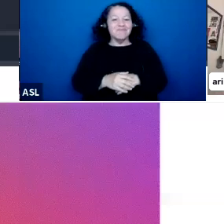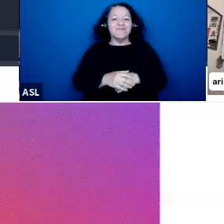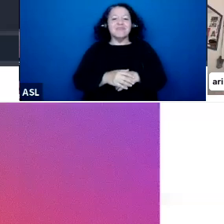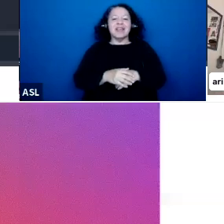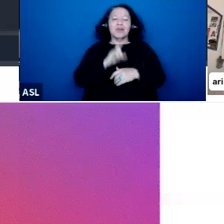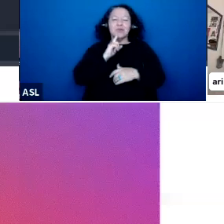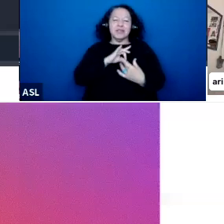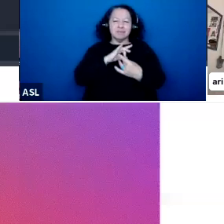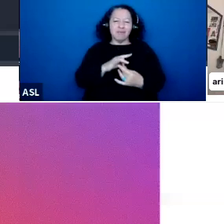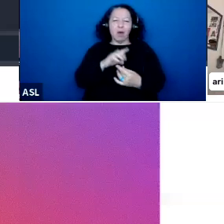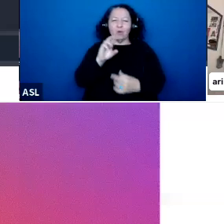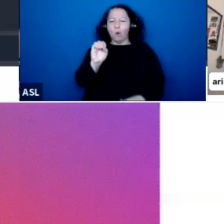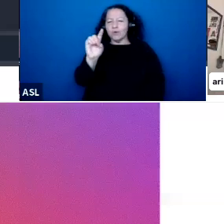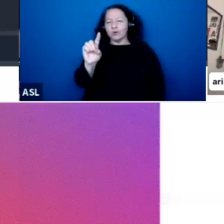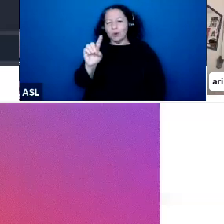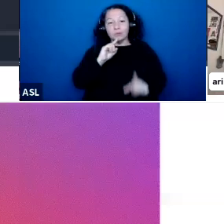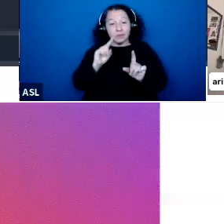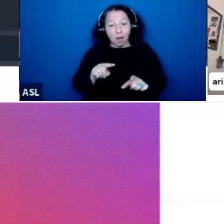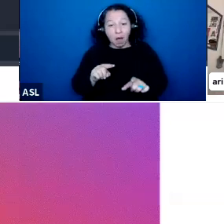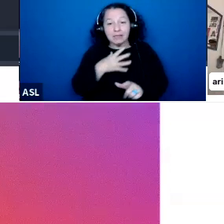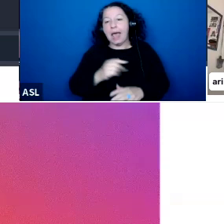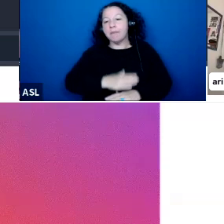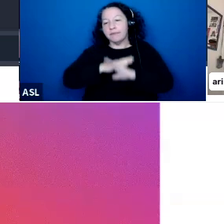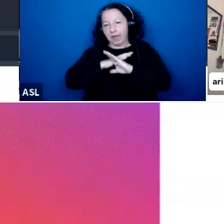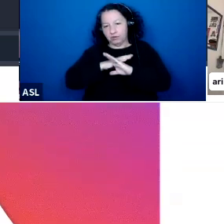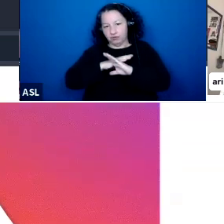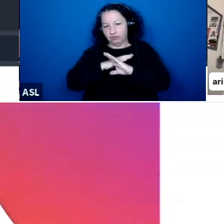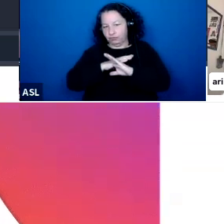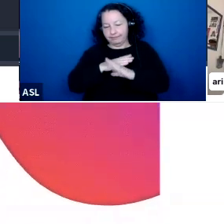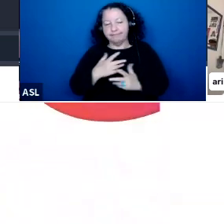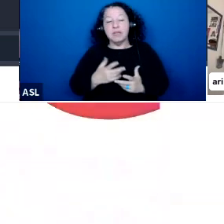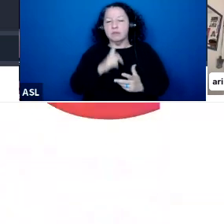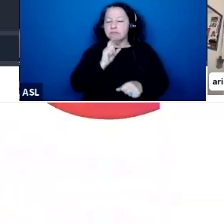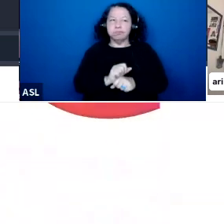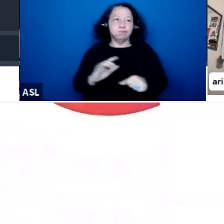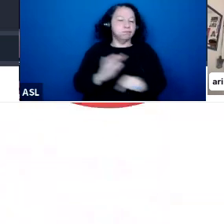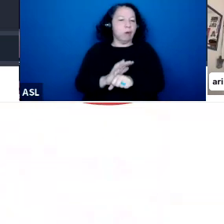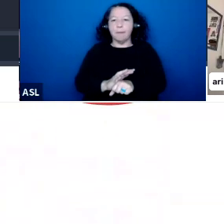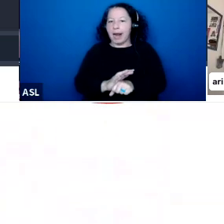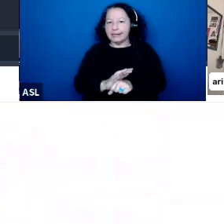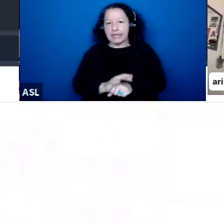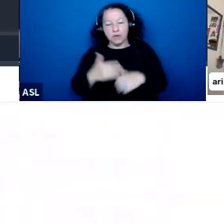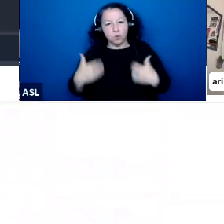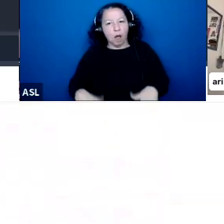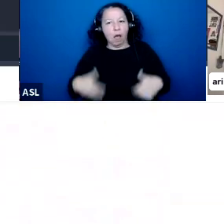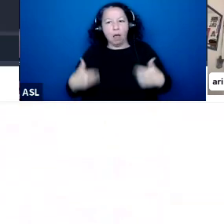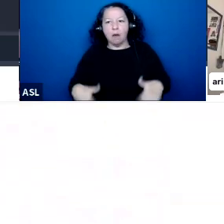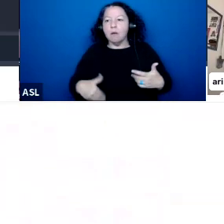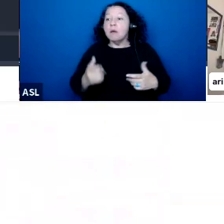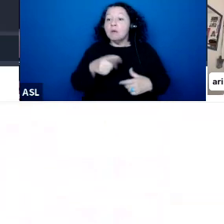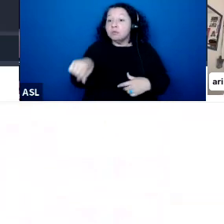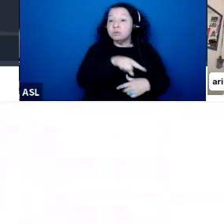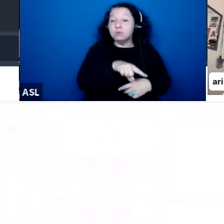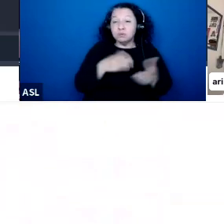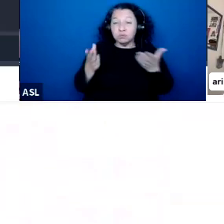about overdose response and prevention. So it's very comprehensive. And